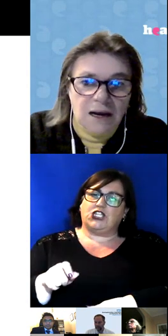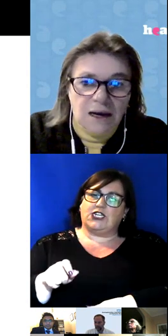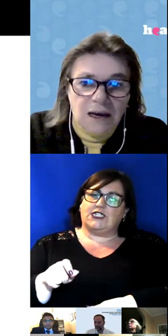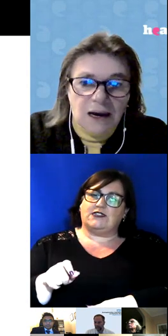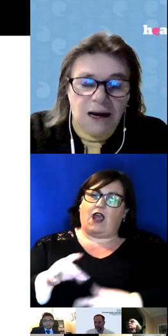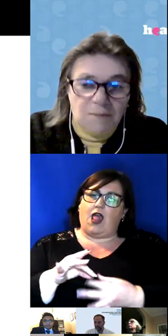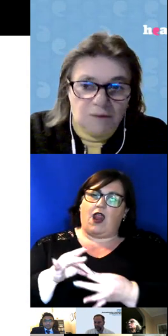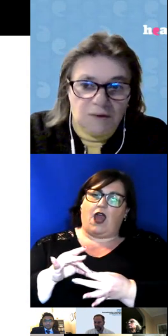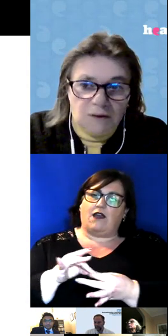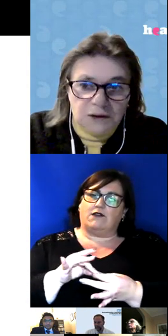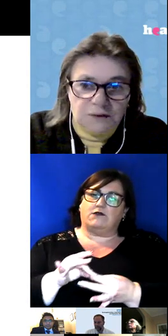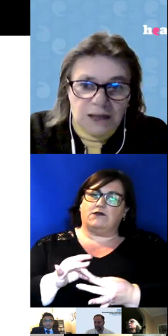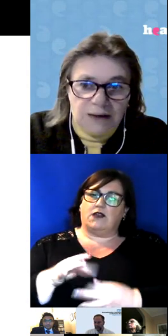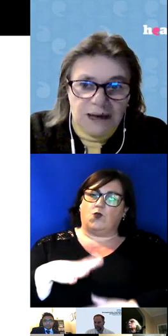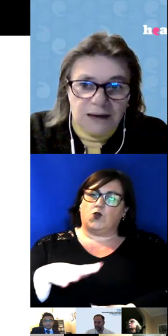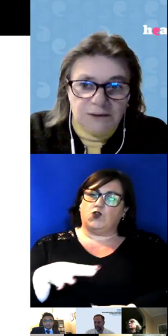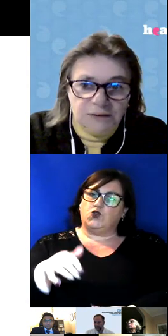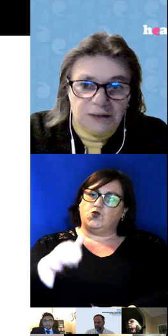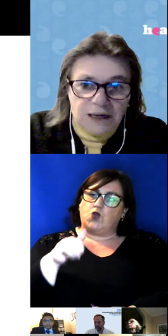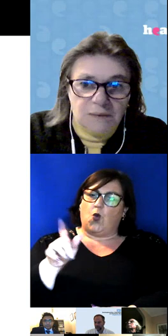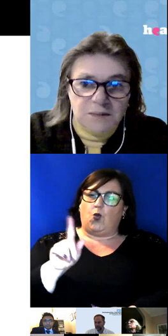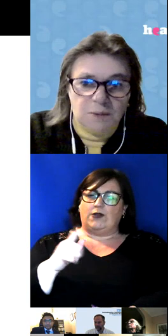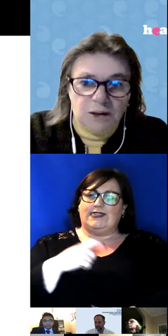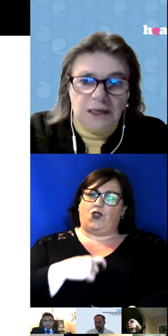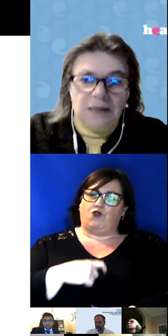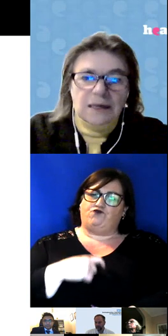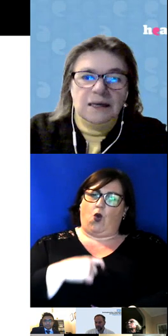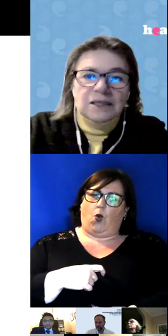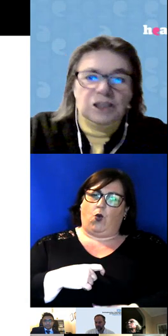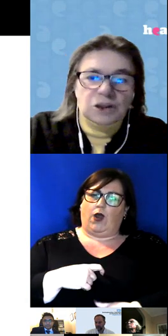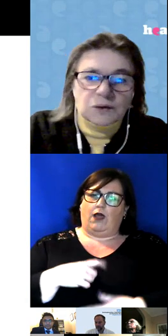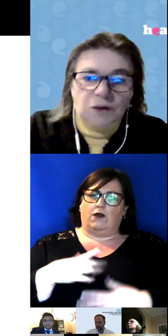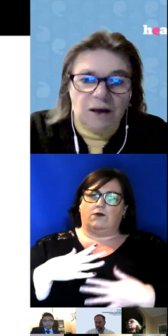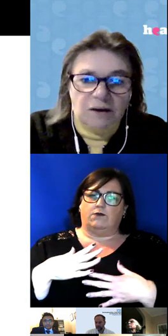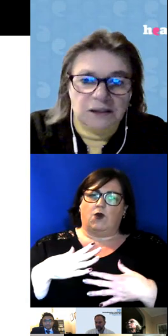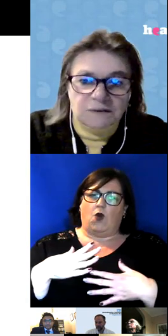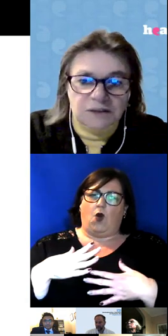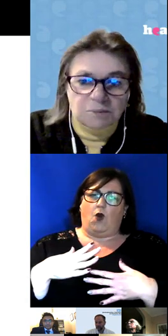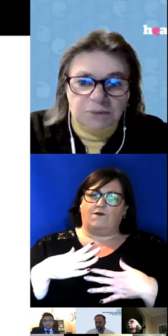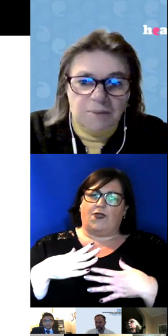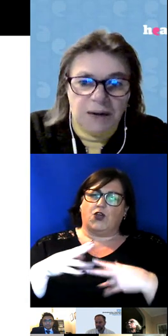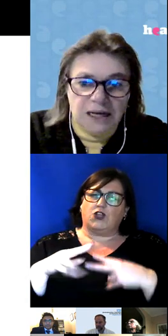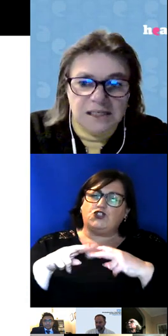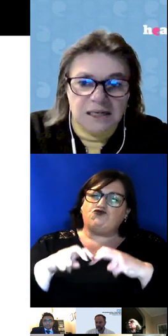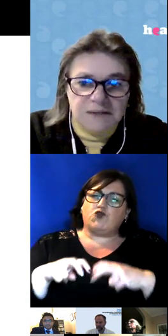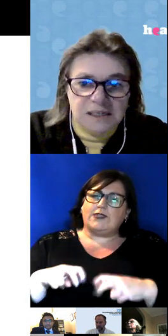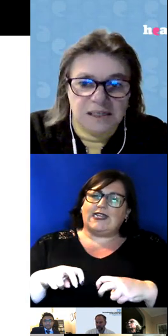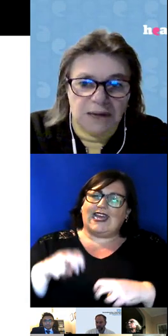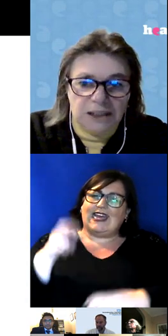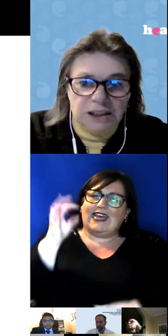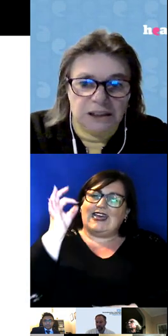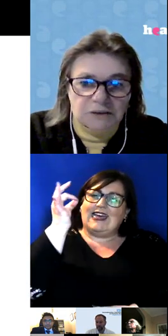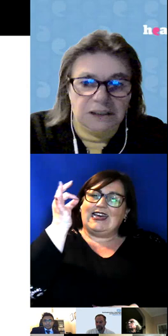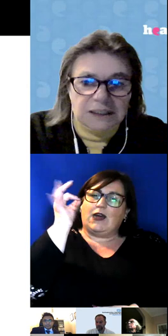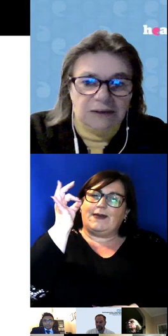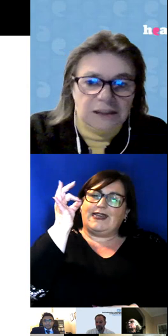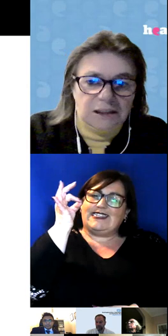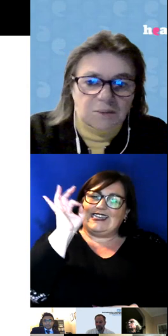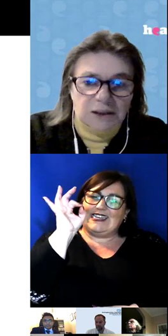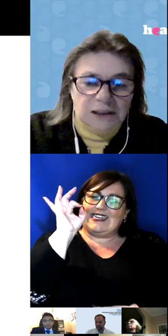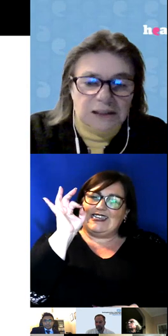Committee of Oxfordshire County Council, and how will this body ensure that there are sufficient primary care services to match the